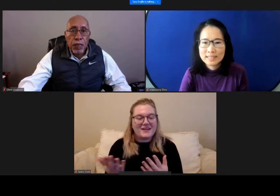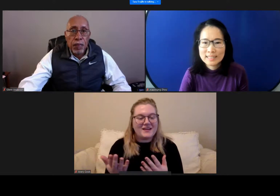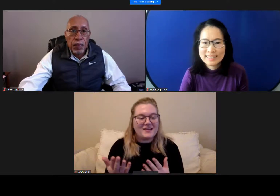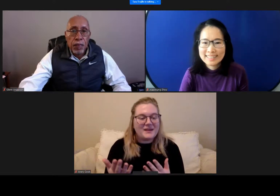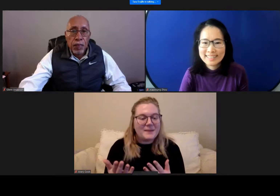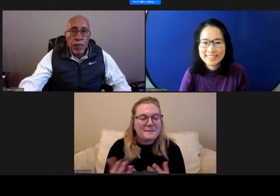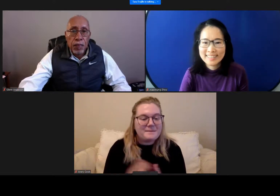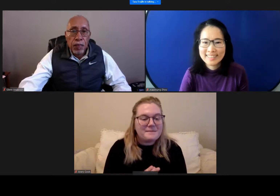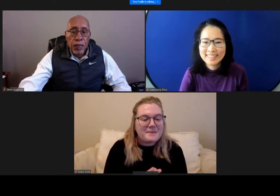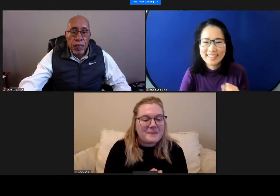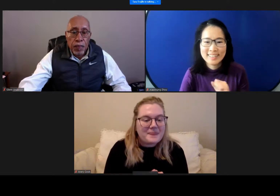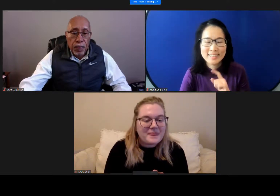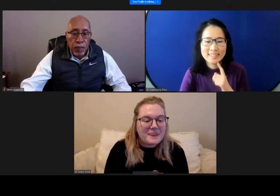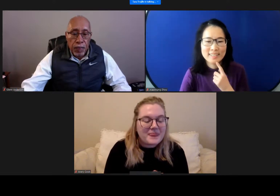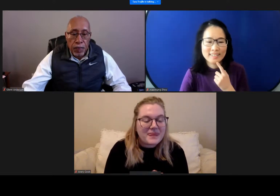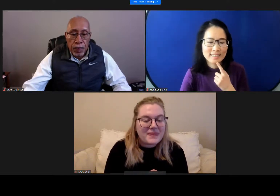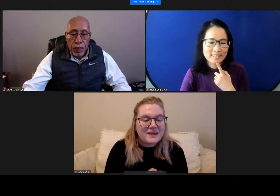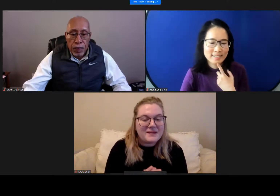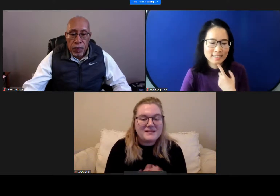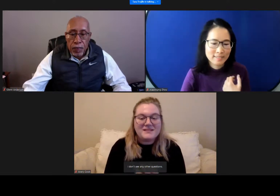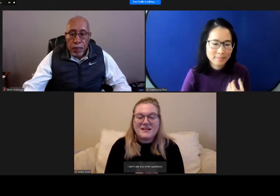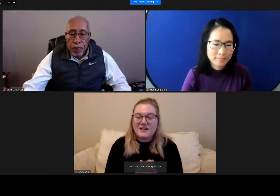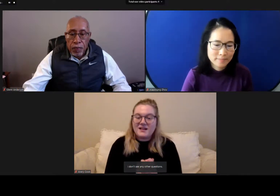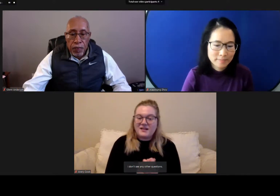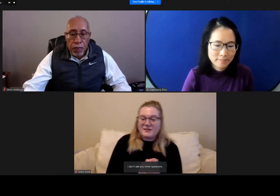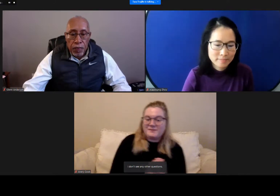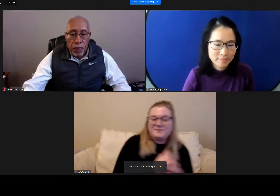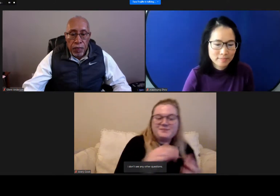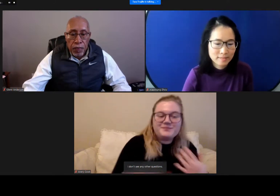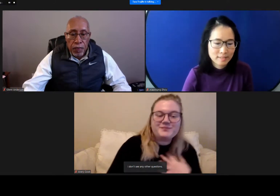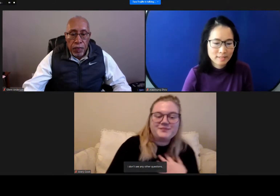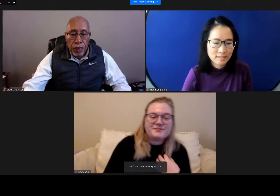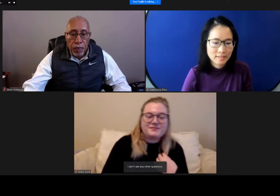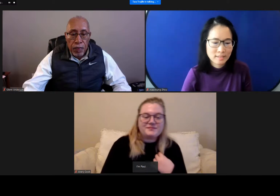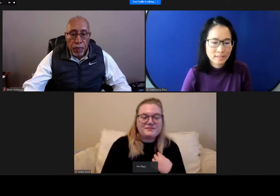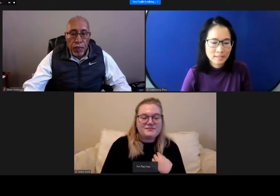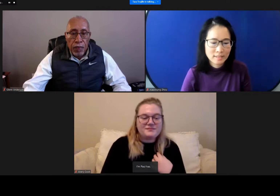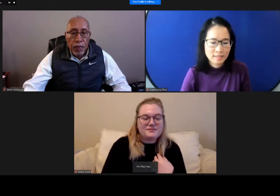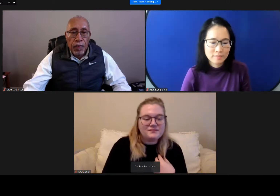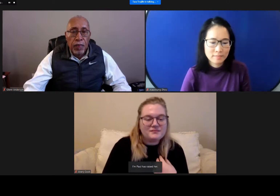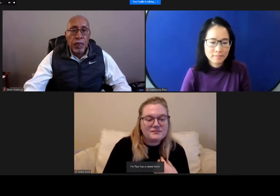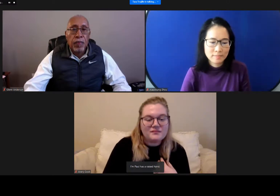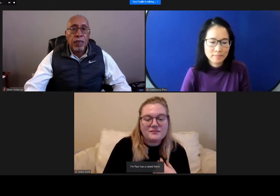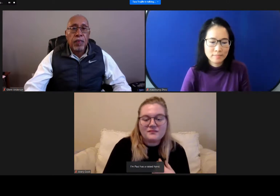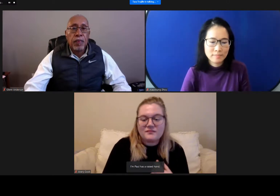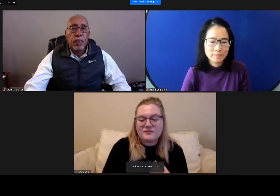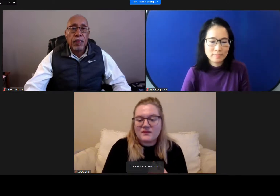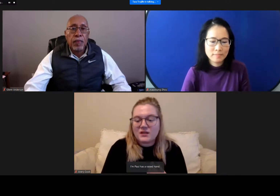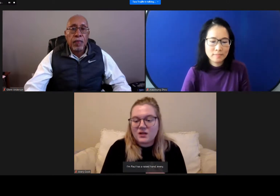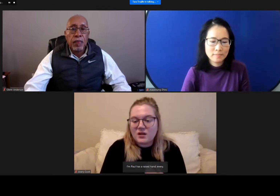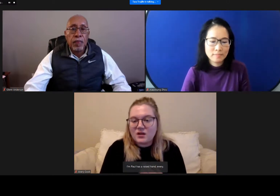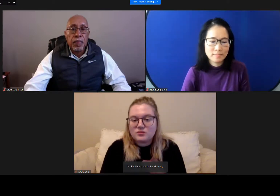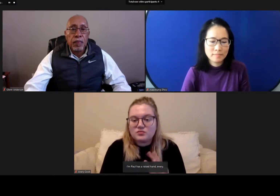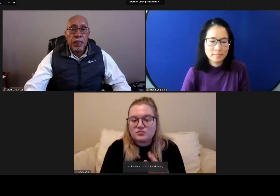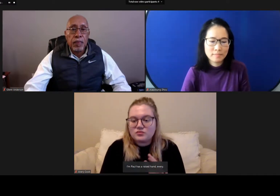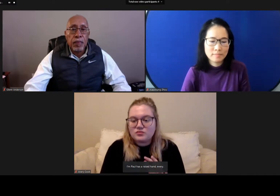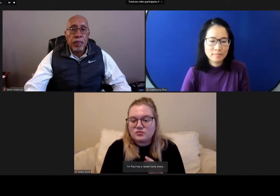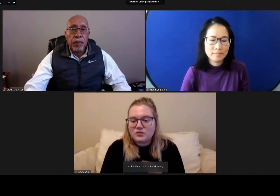I don't see any other questions. Paul has a raised hand, Avery.